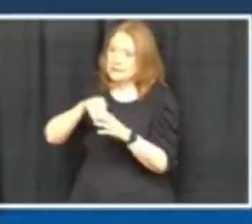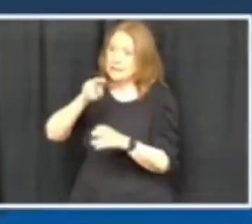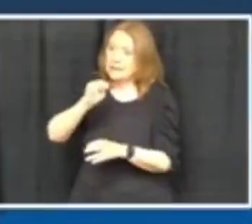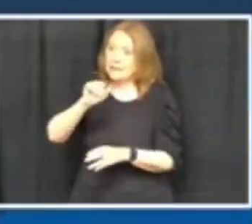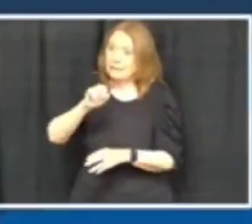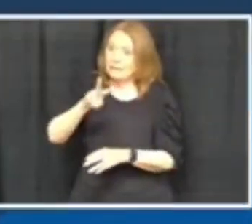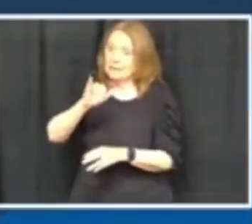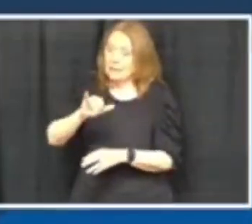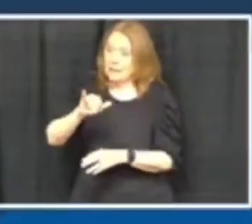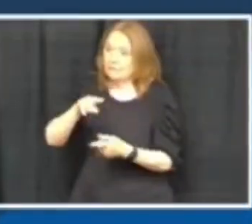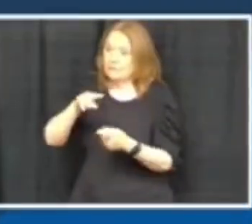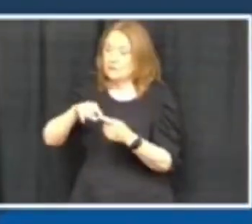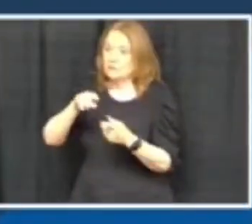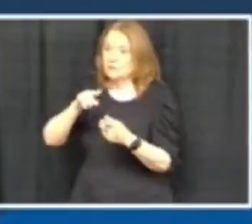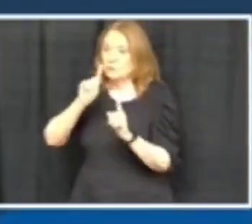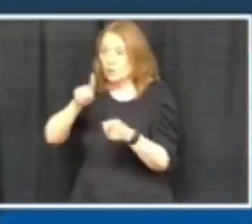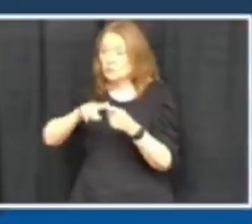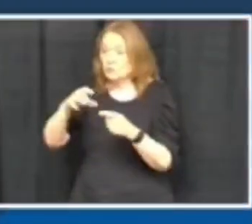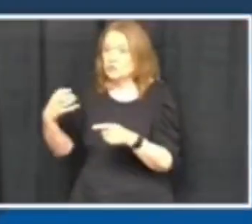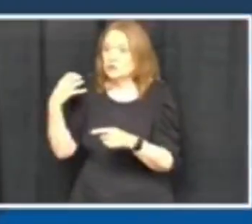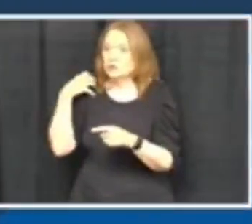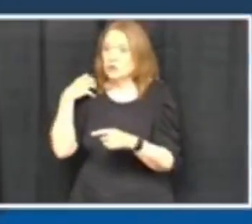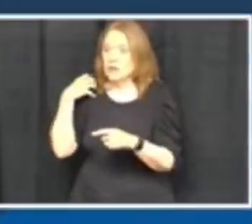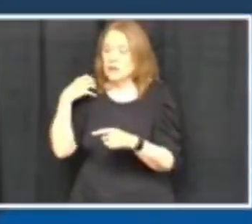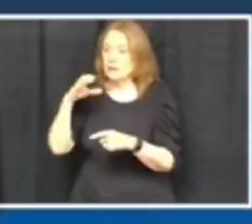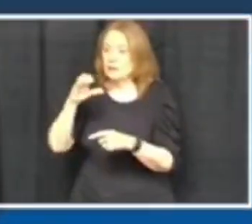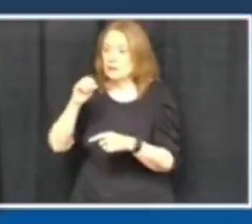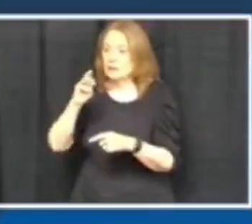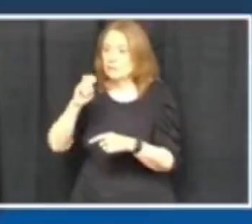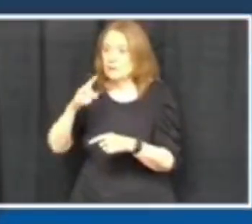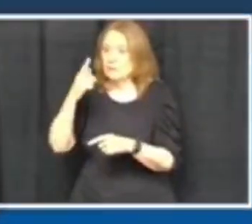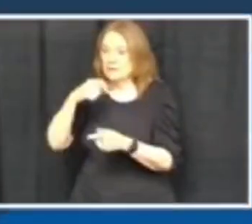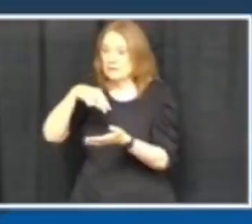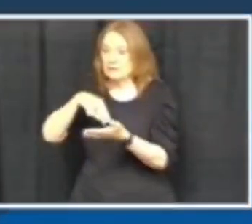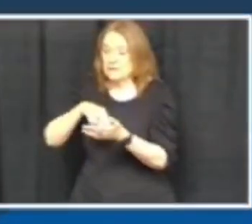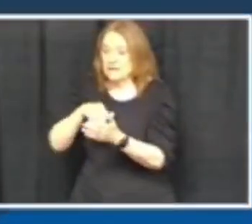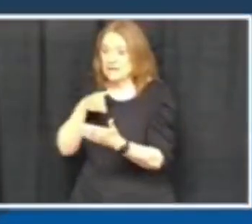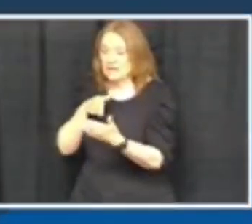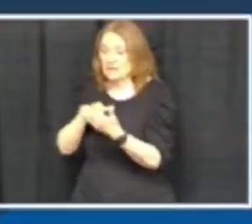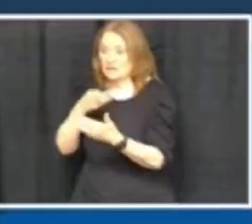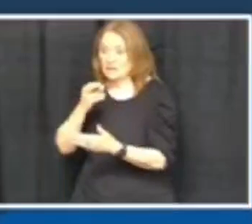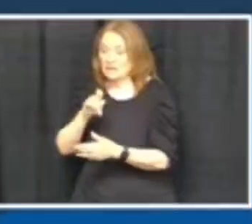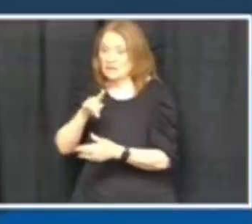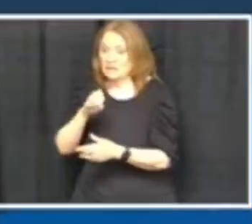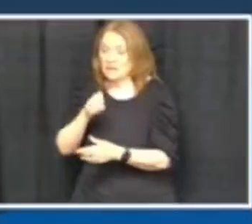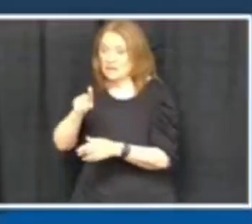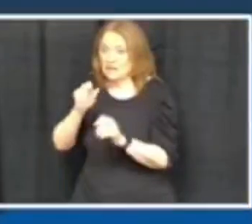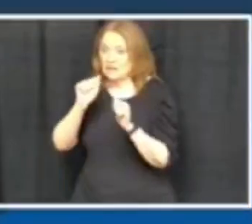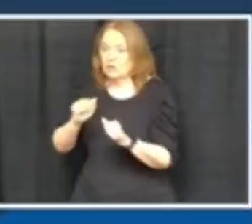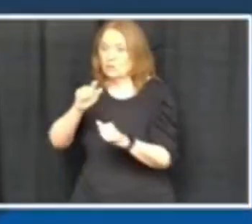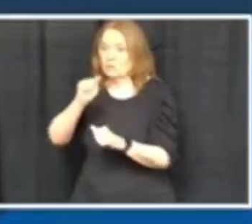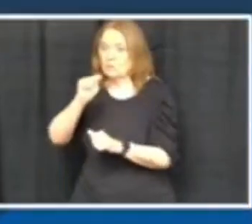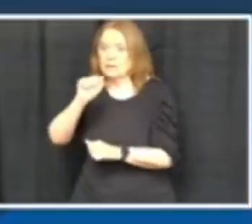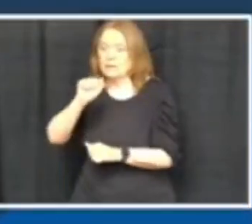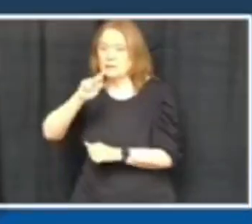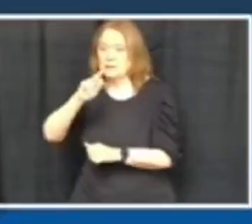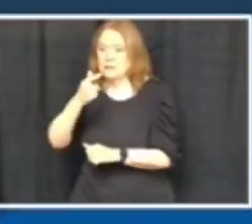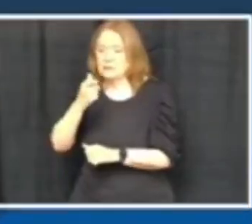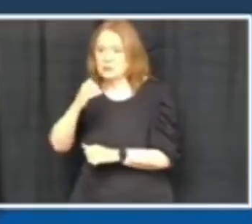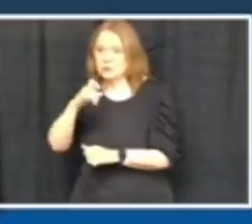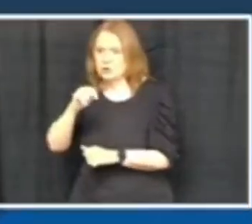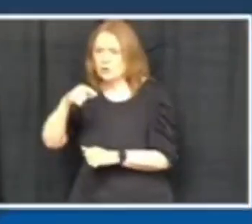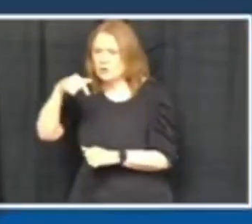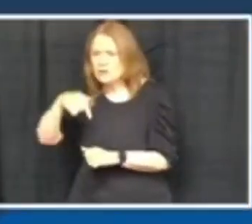to go to his chain of command because I'm standing up against hate and that he could be a target. This